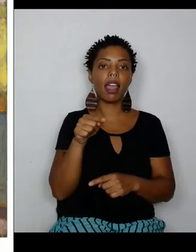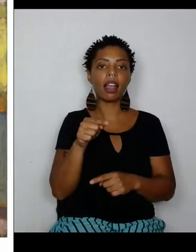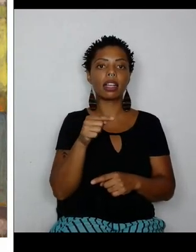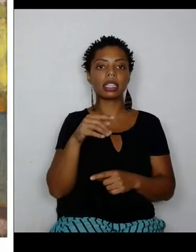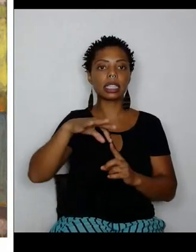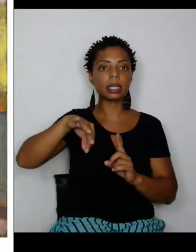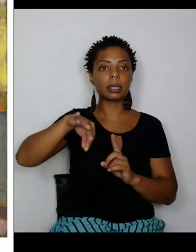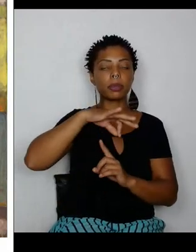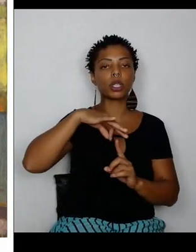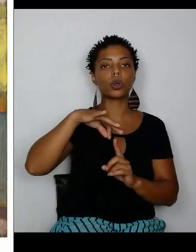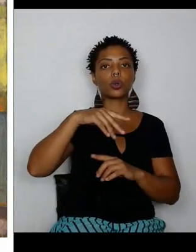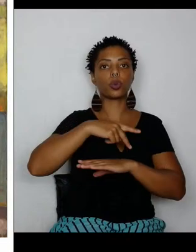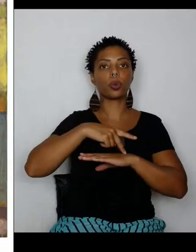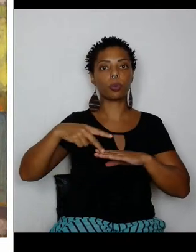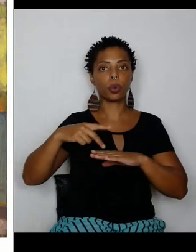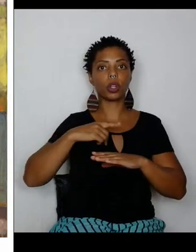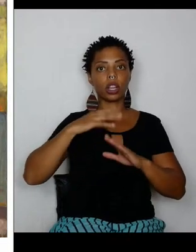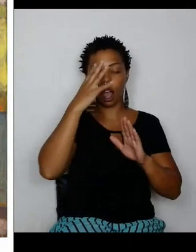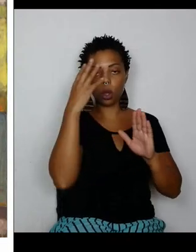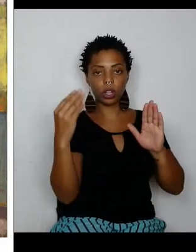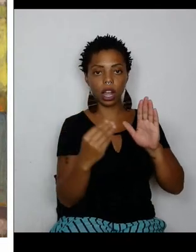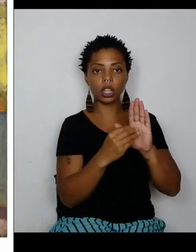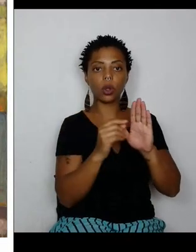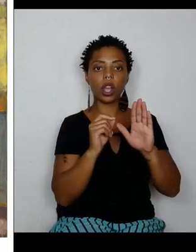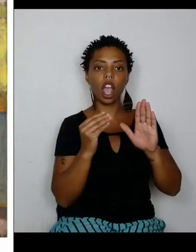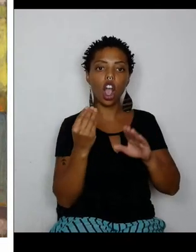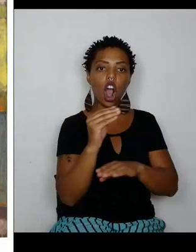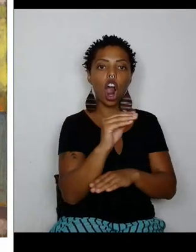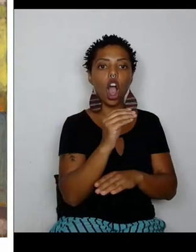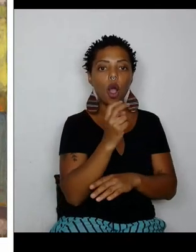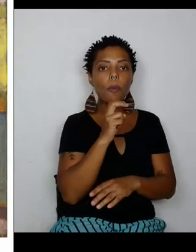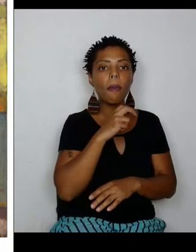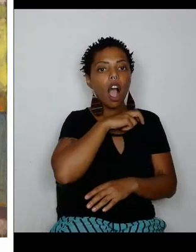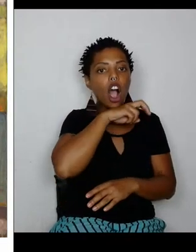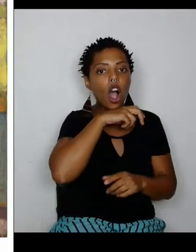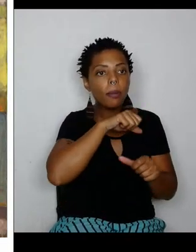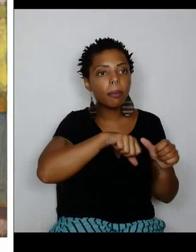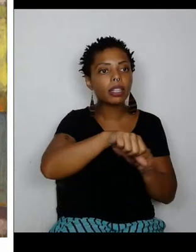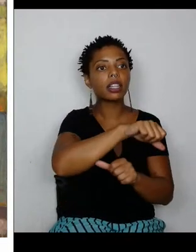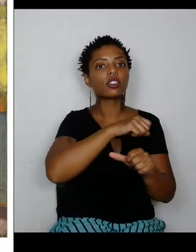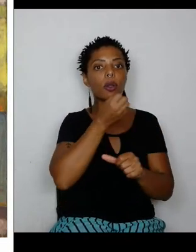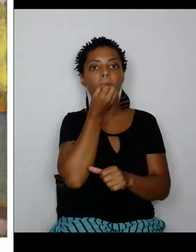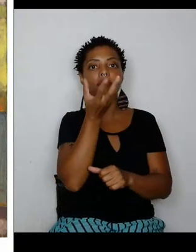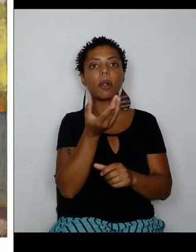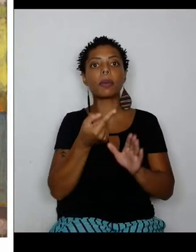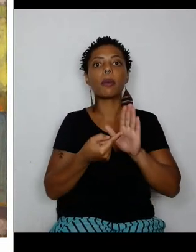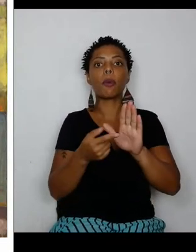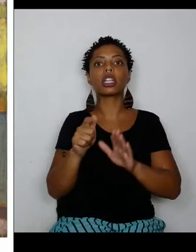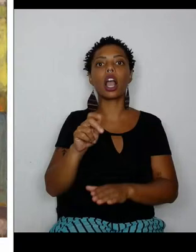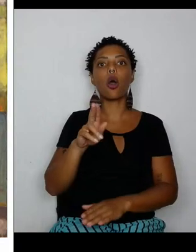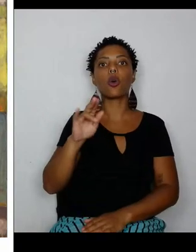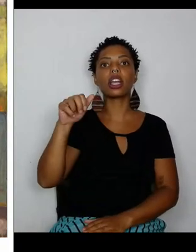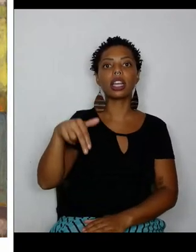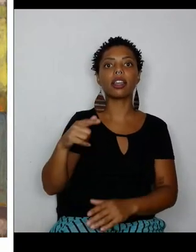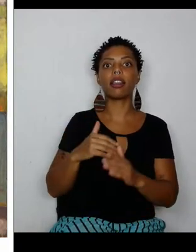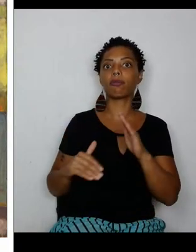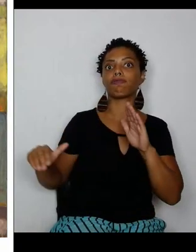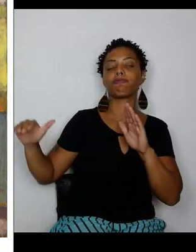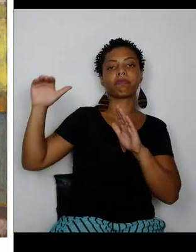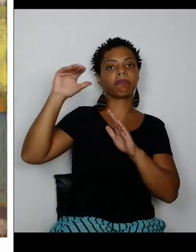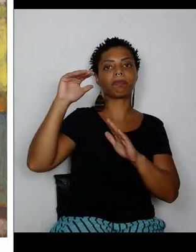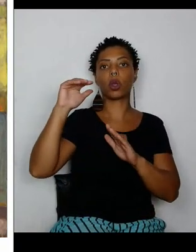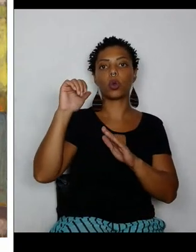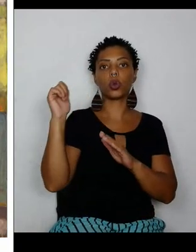transforms into a lily presents again as a higher being a state achieved by sacrifice his martyrs halo